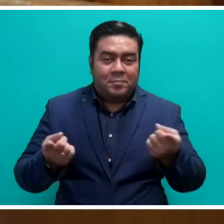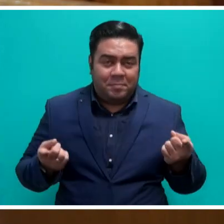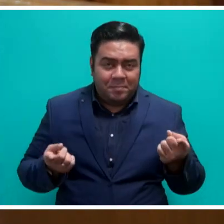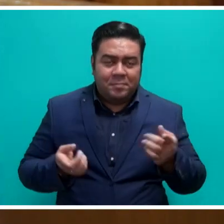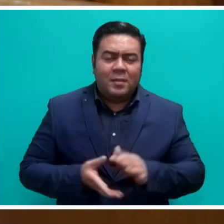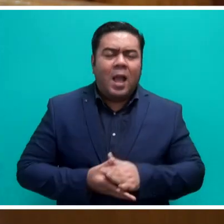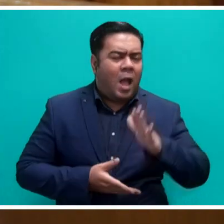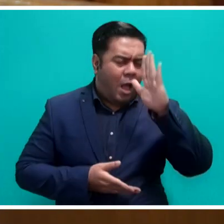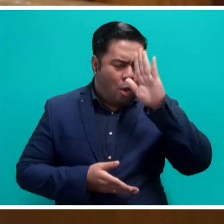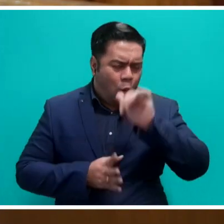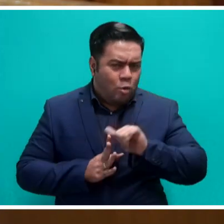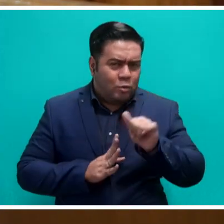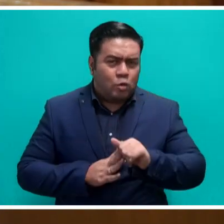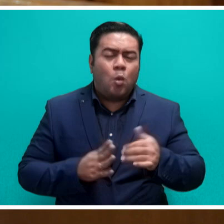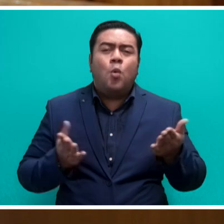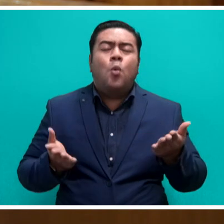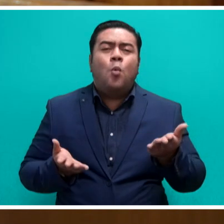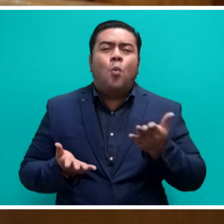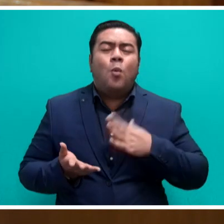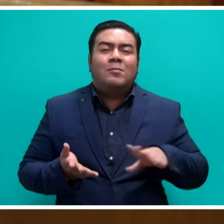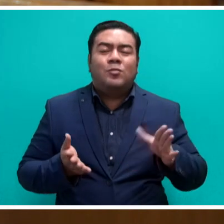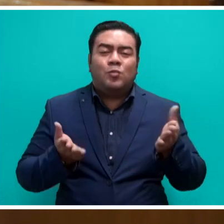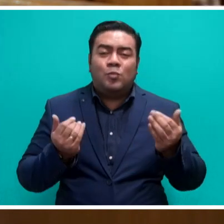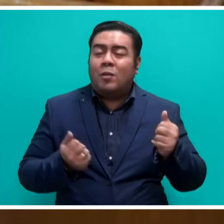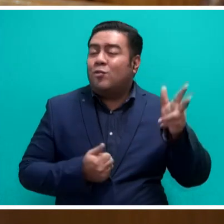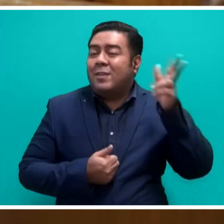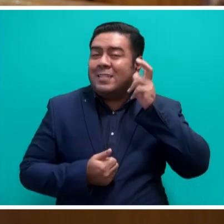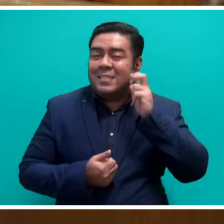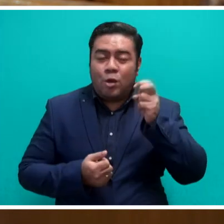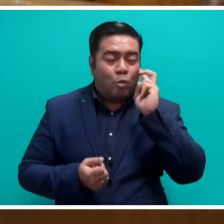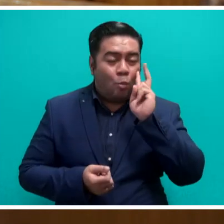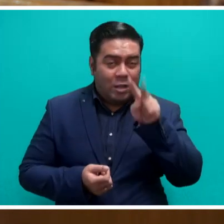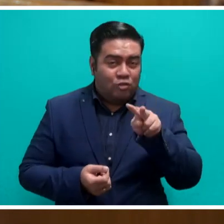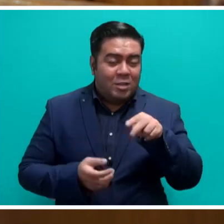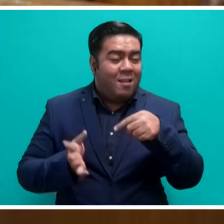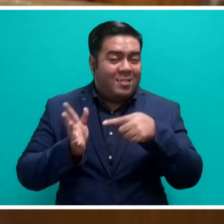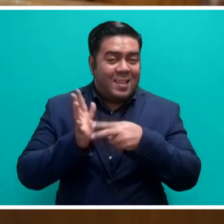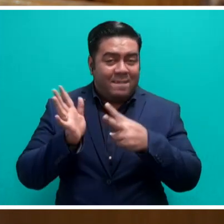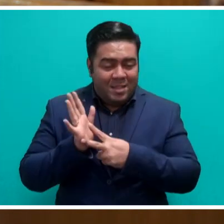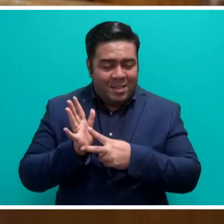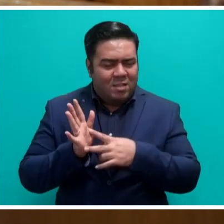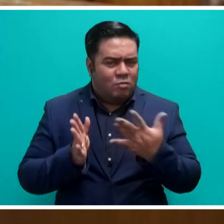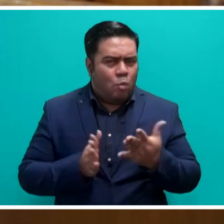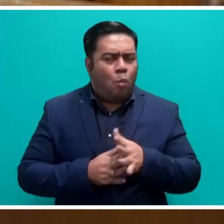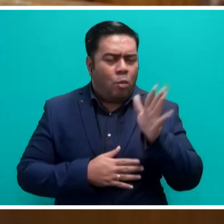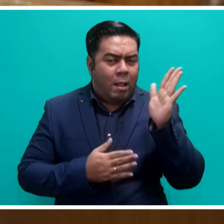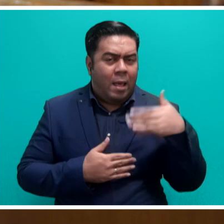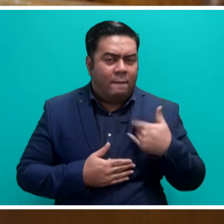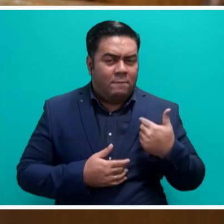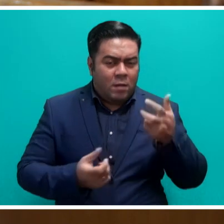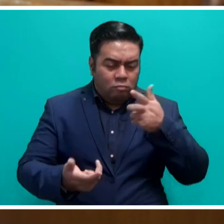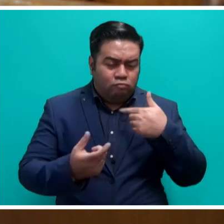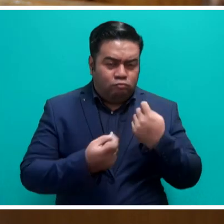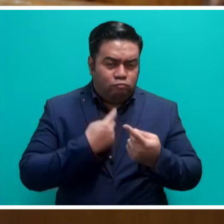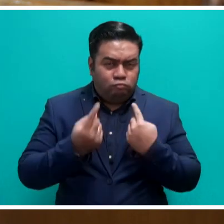Also, I wish to greet those that are listening in or watching via television, live stream,